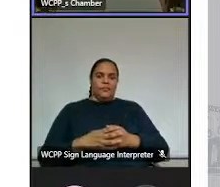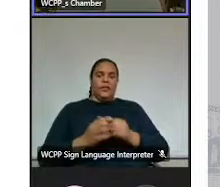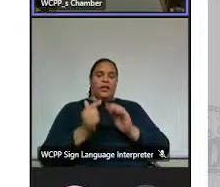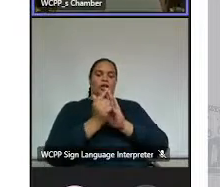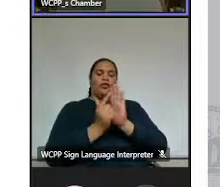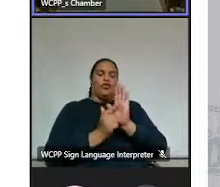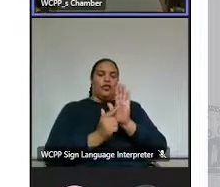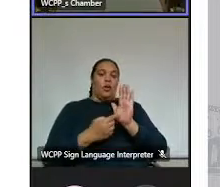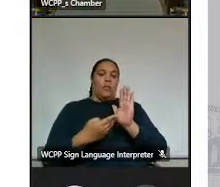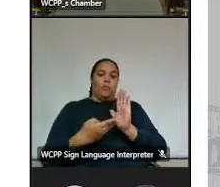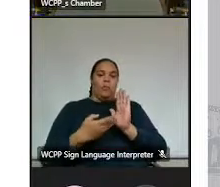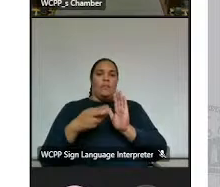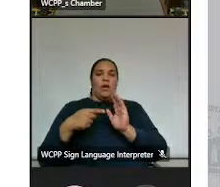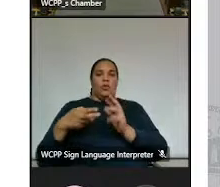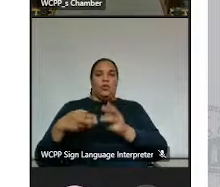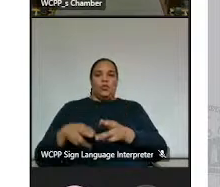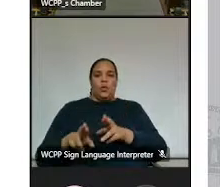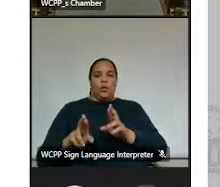legislation in place.